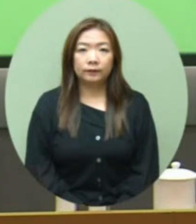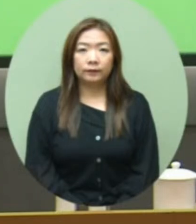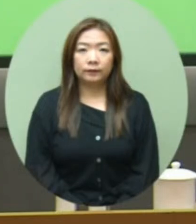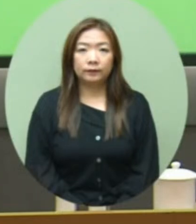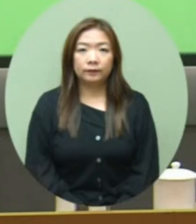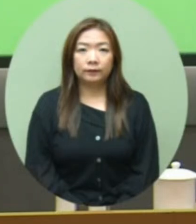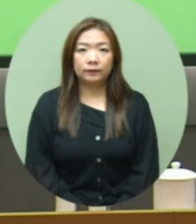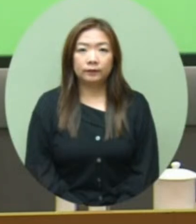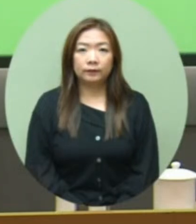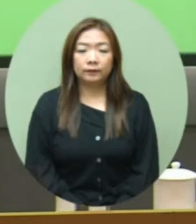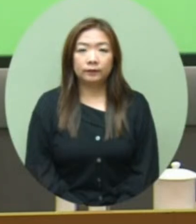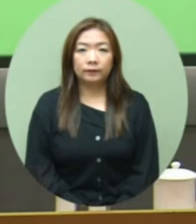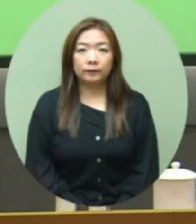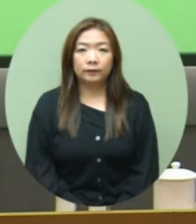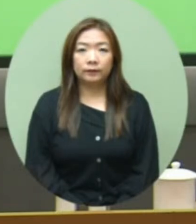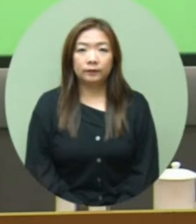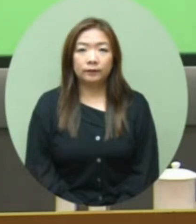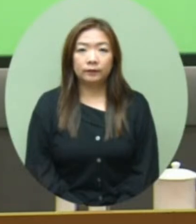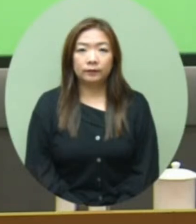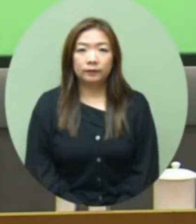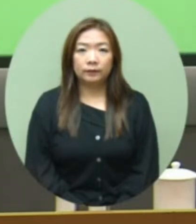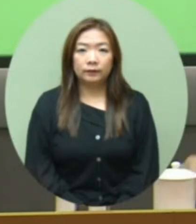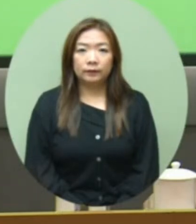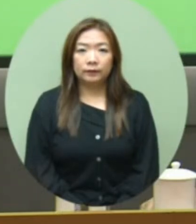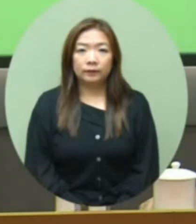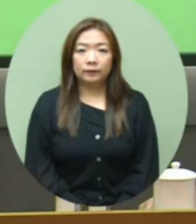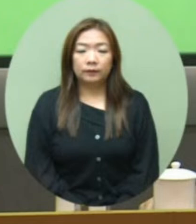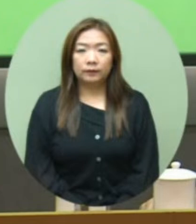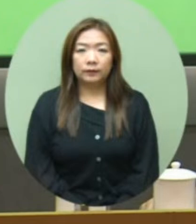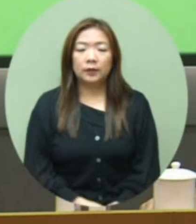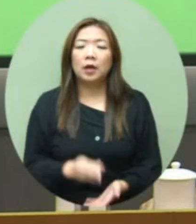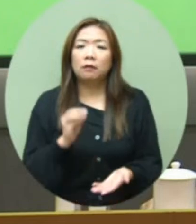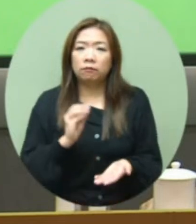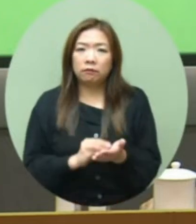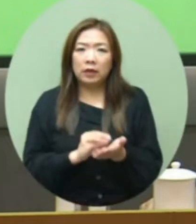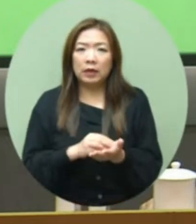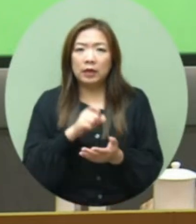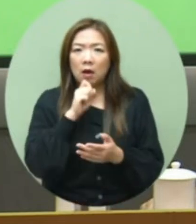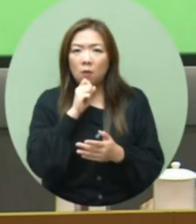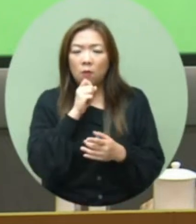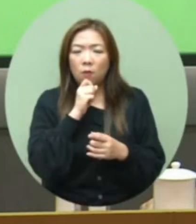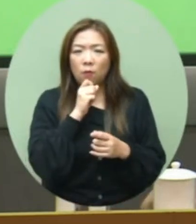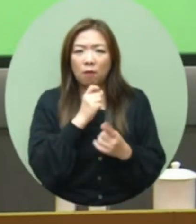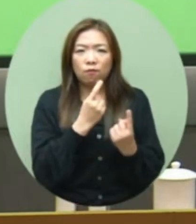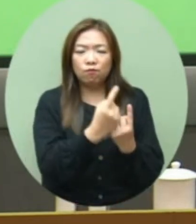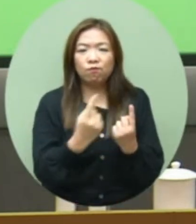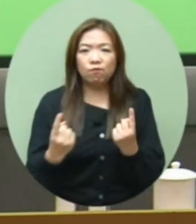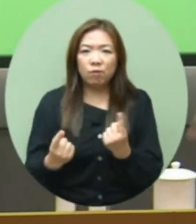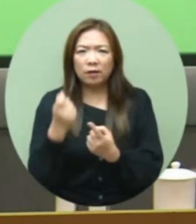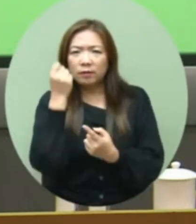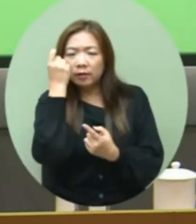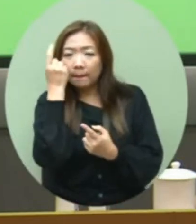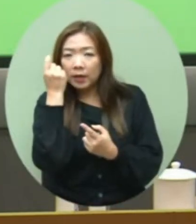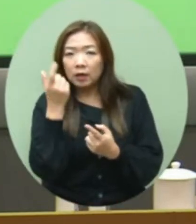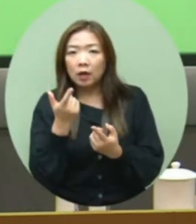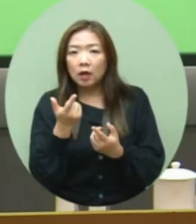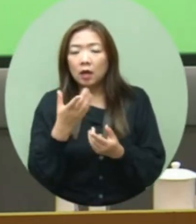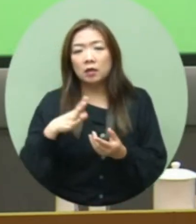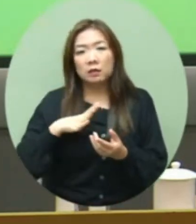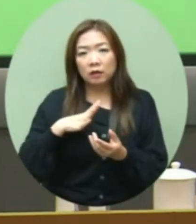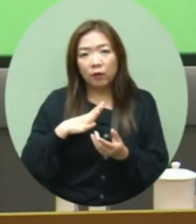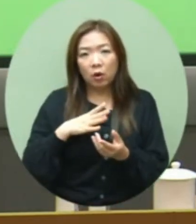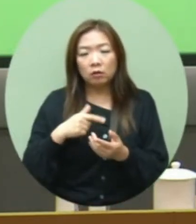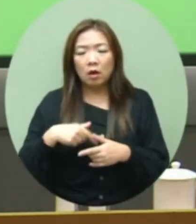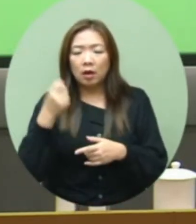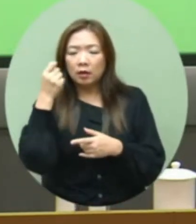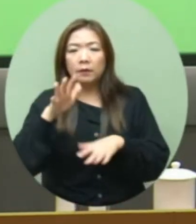have very special individual cases, we'll deal with individual cases specifically. But overall, I think what is important